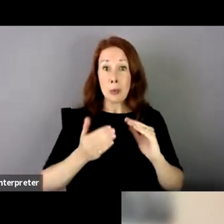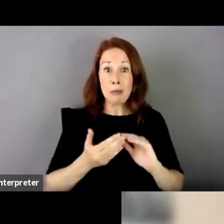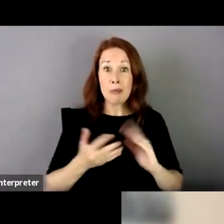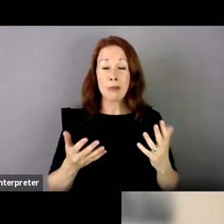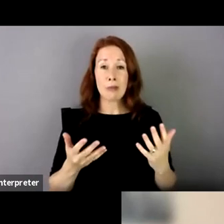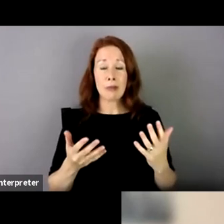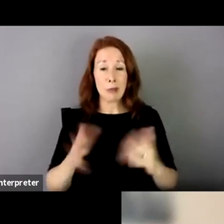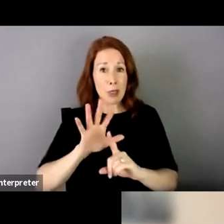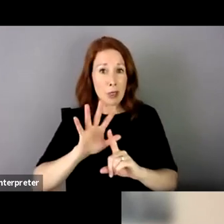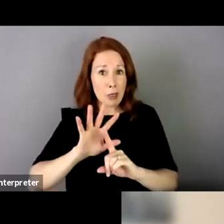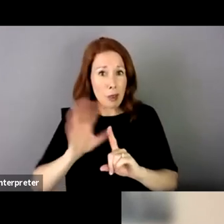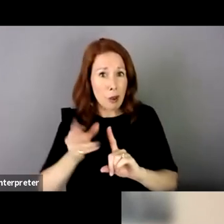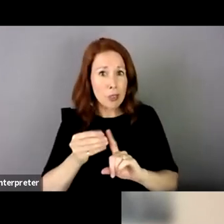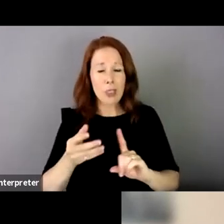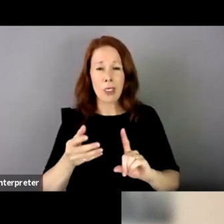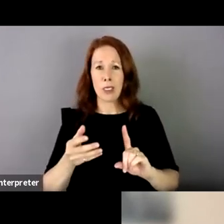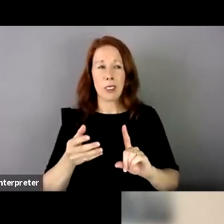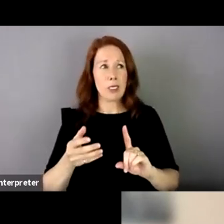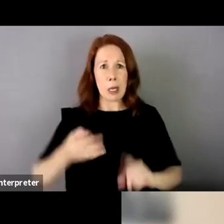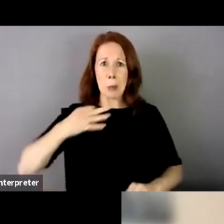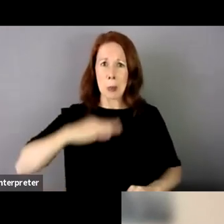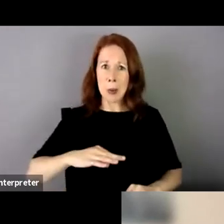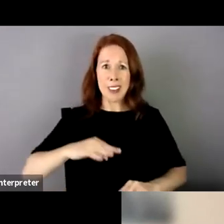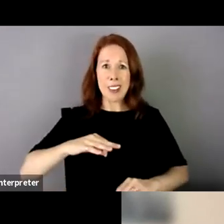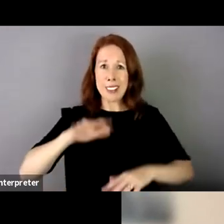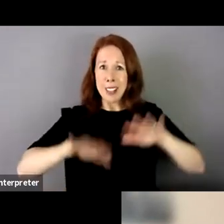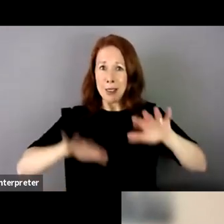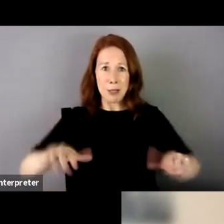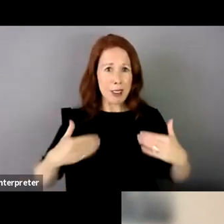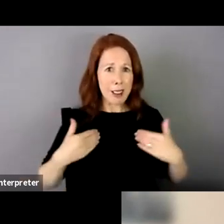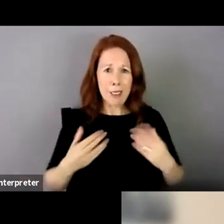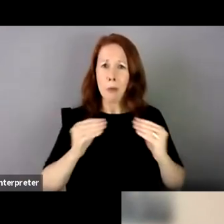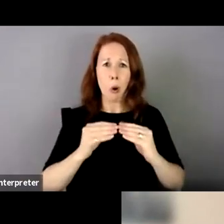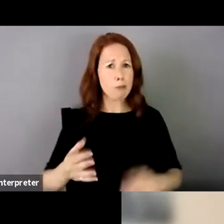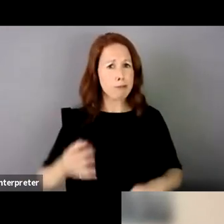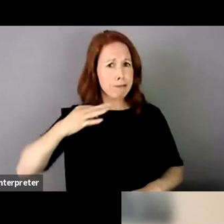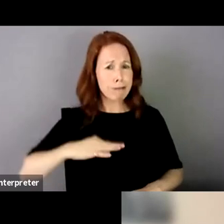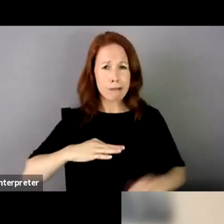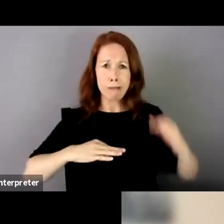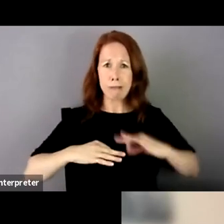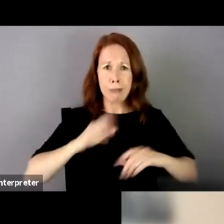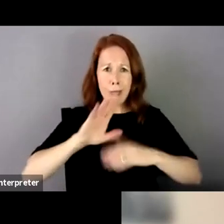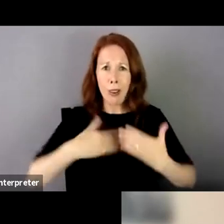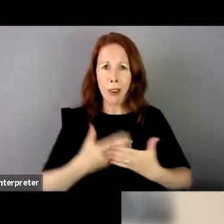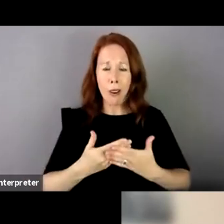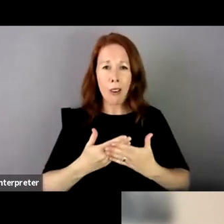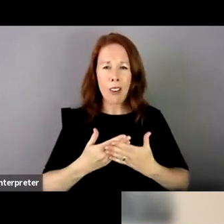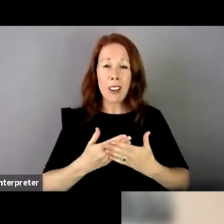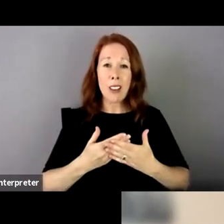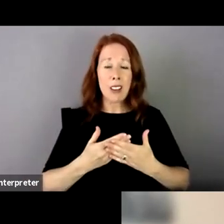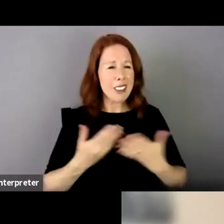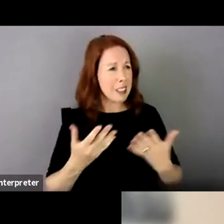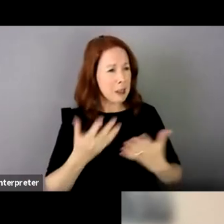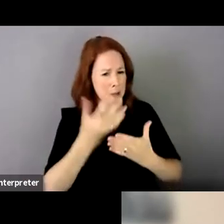our culture is enriched by diversity. And I think what we're really lacking is the visibility